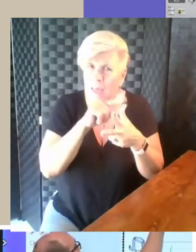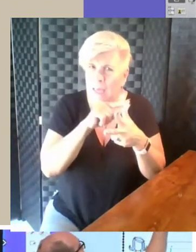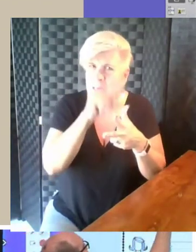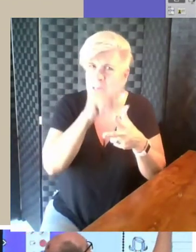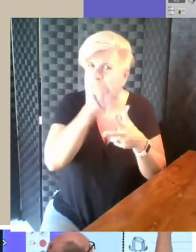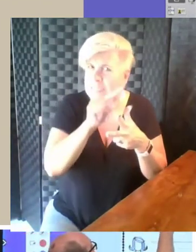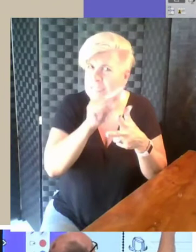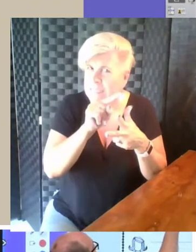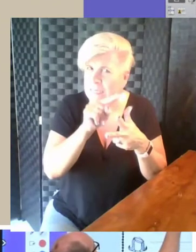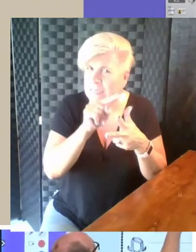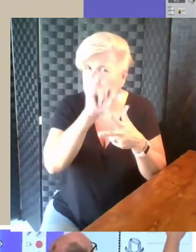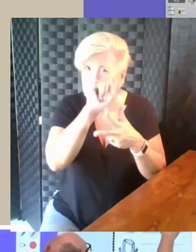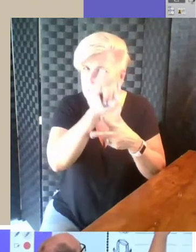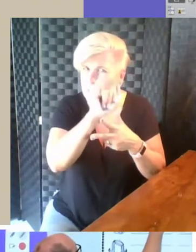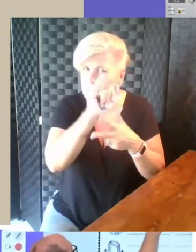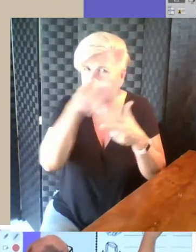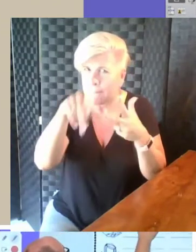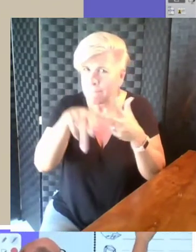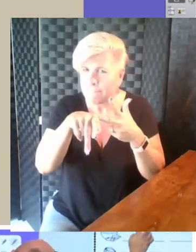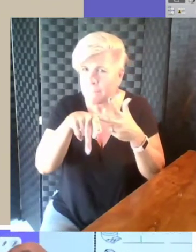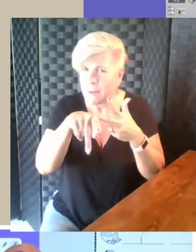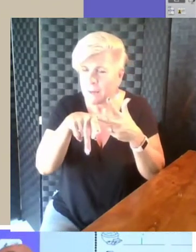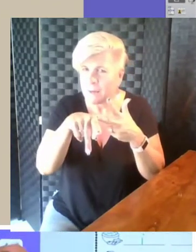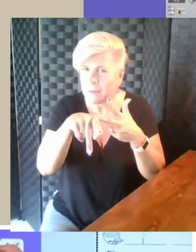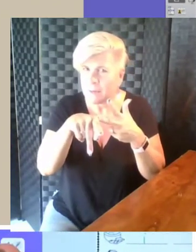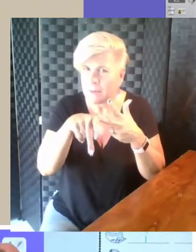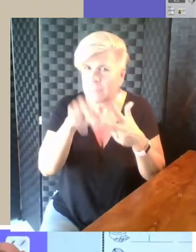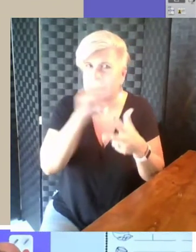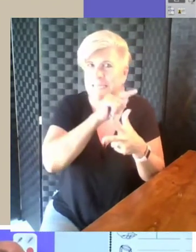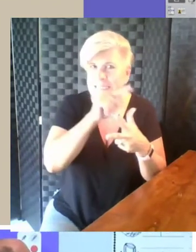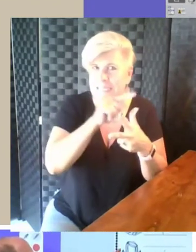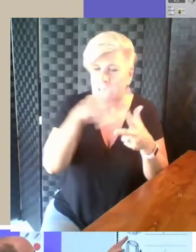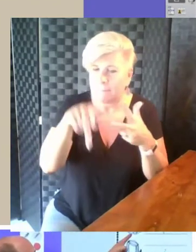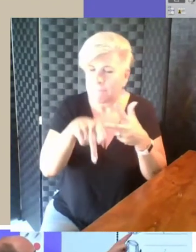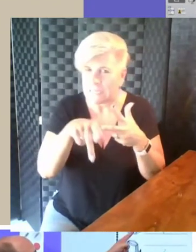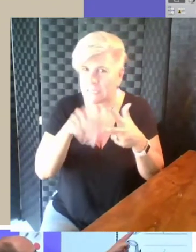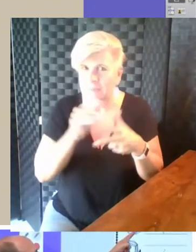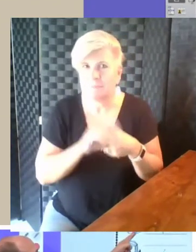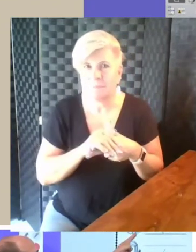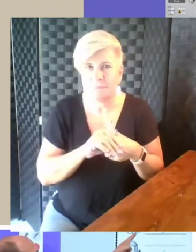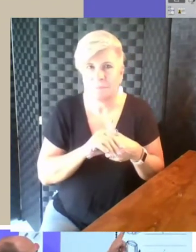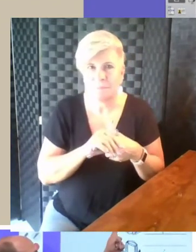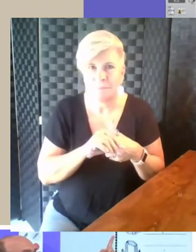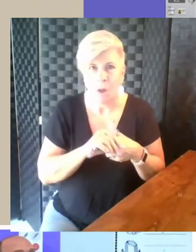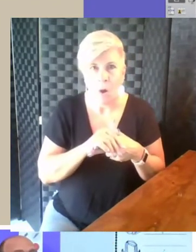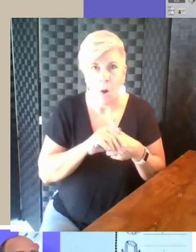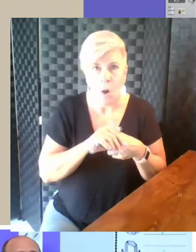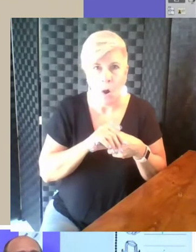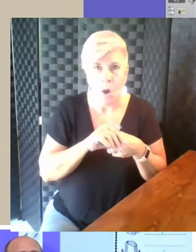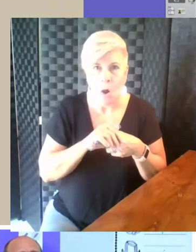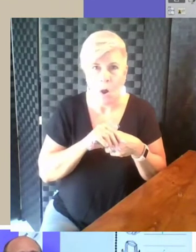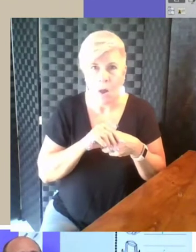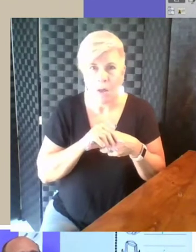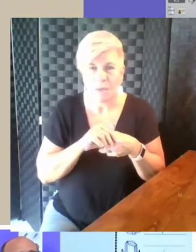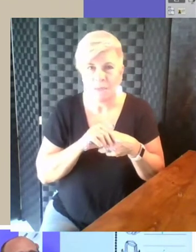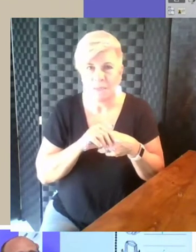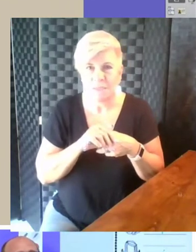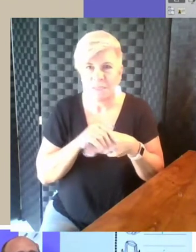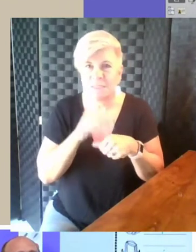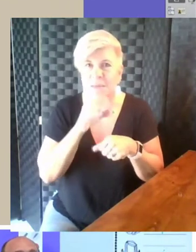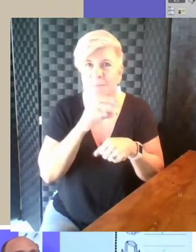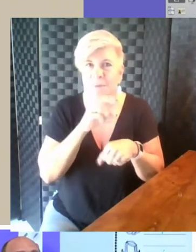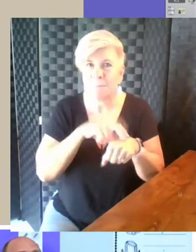Z and p. Z and p. I see some chips and dip. Let's spell